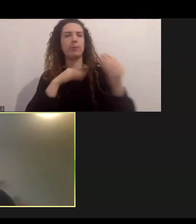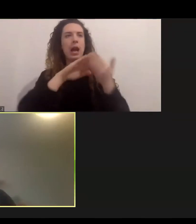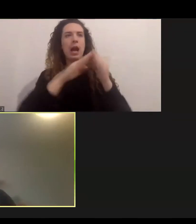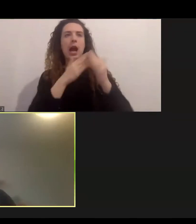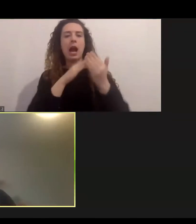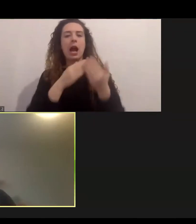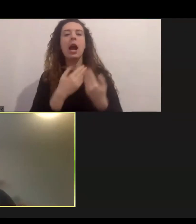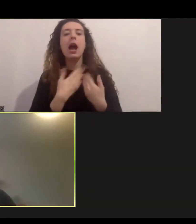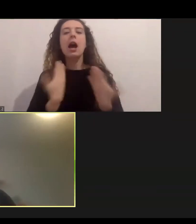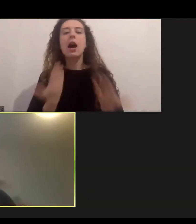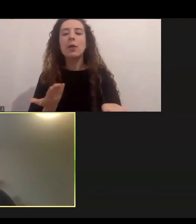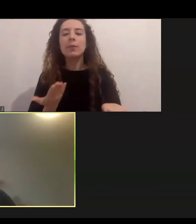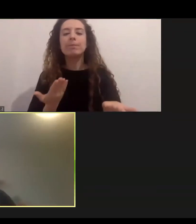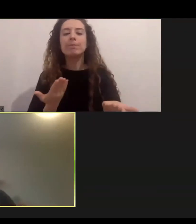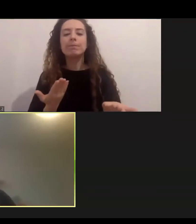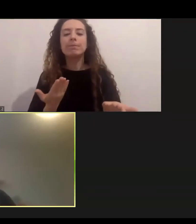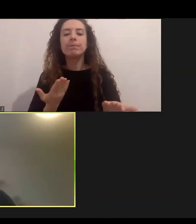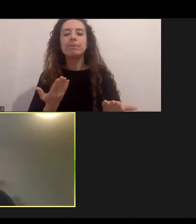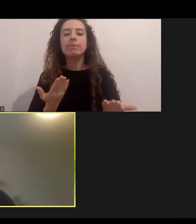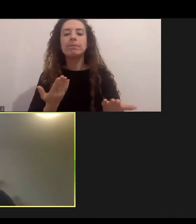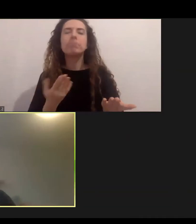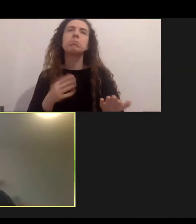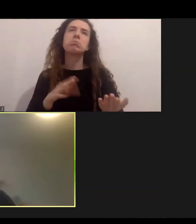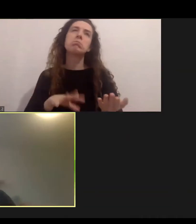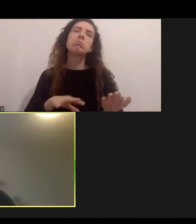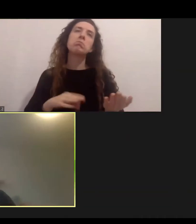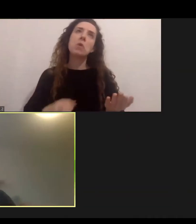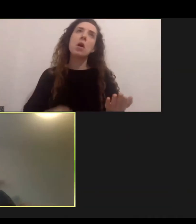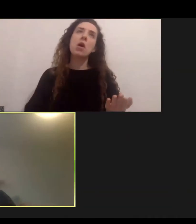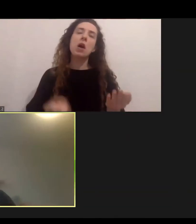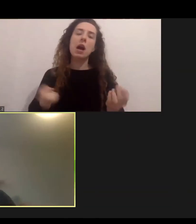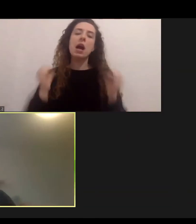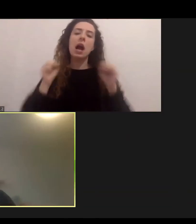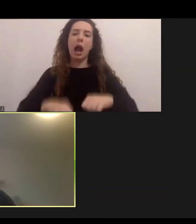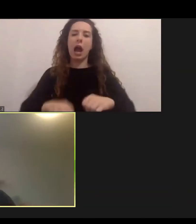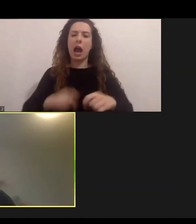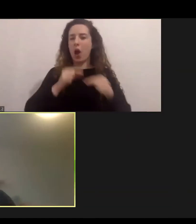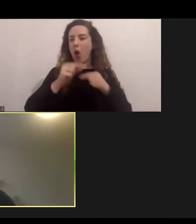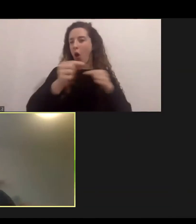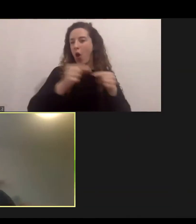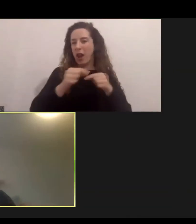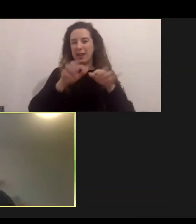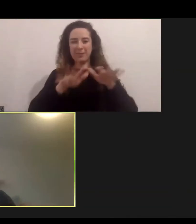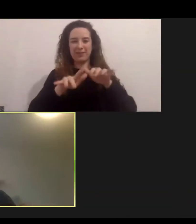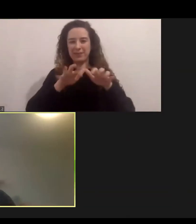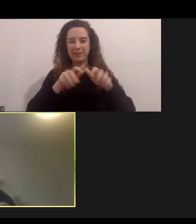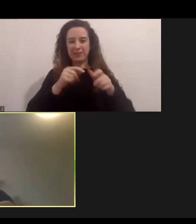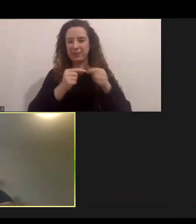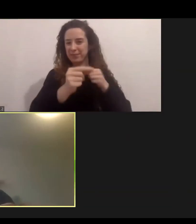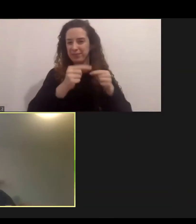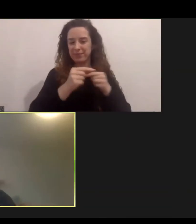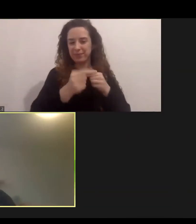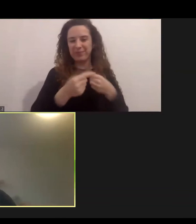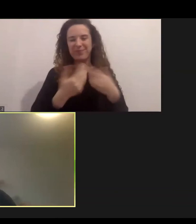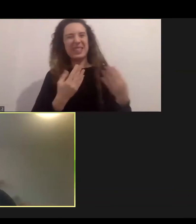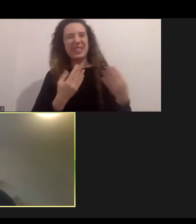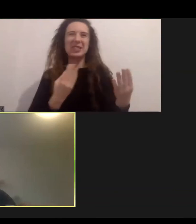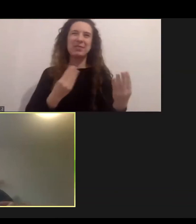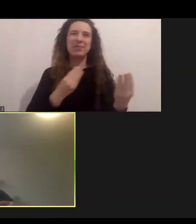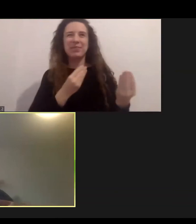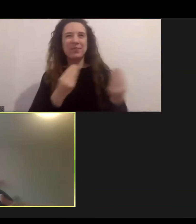character is very important, so you need to be really careful when you look at